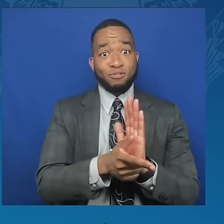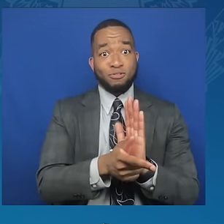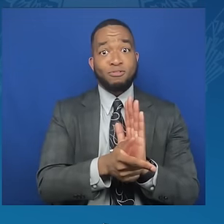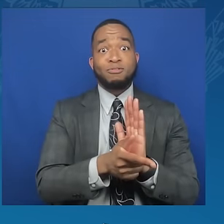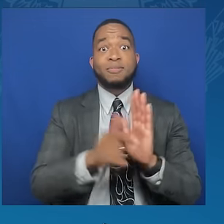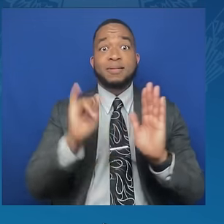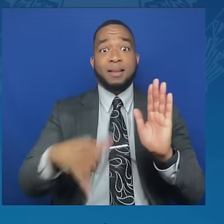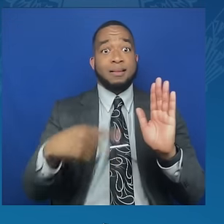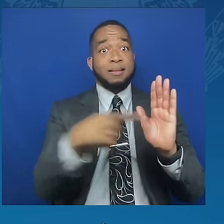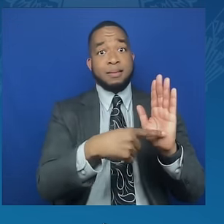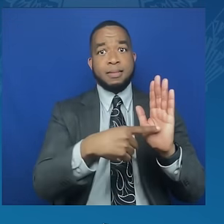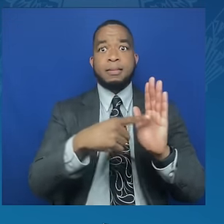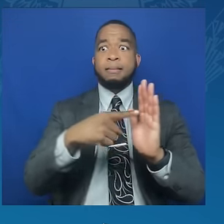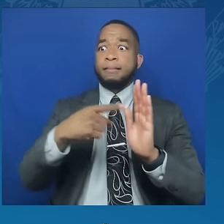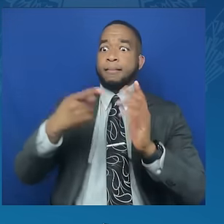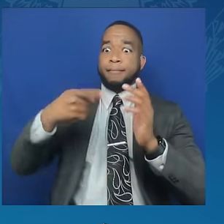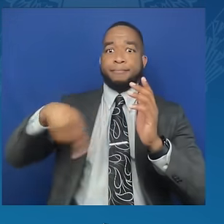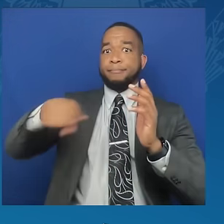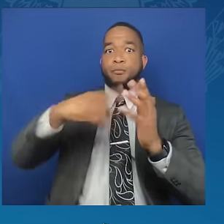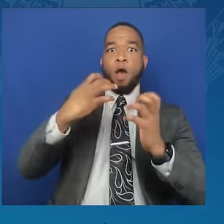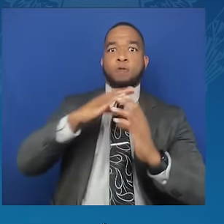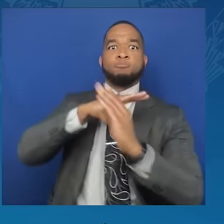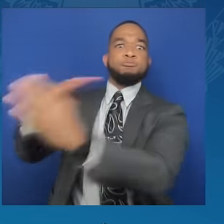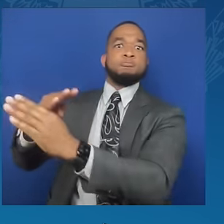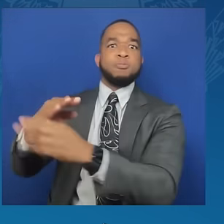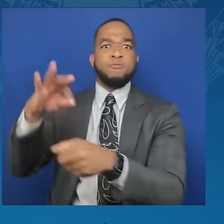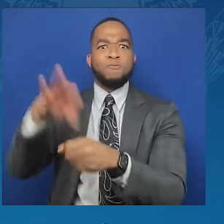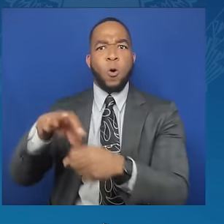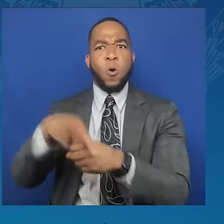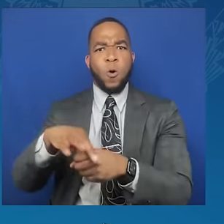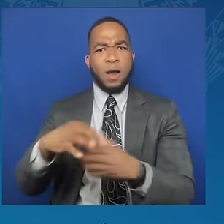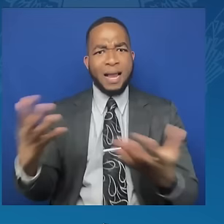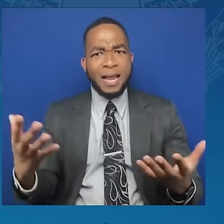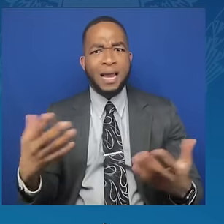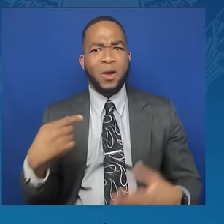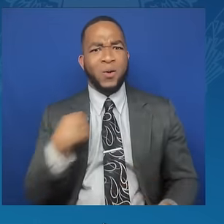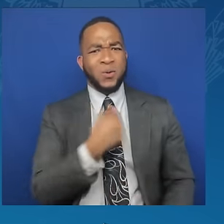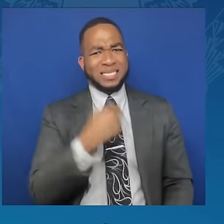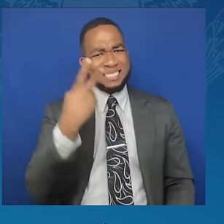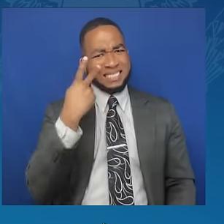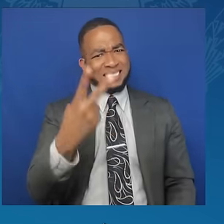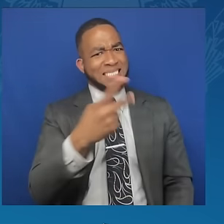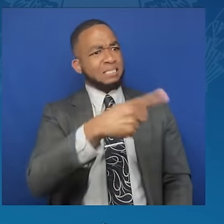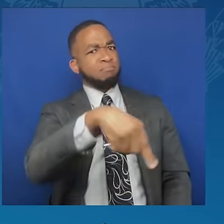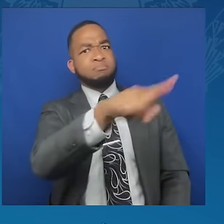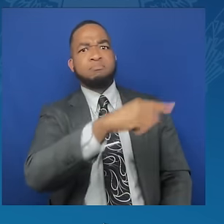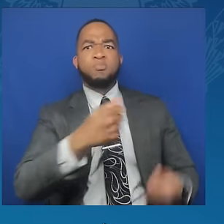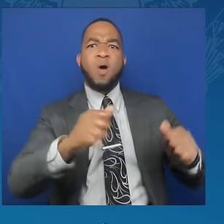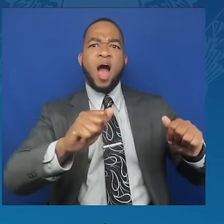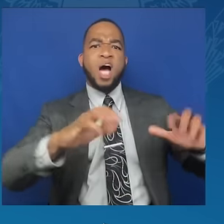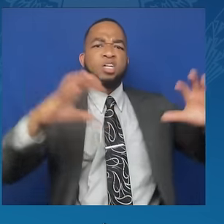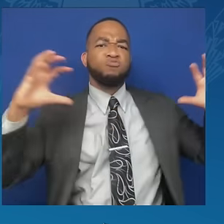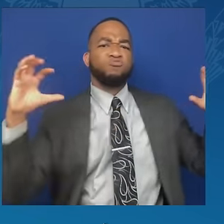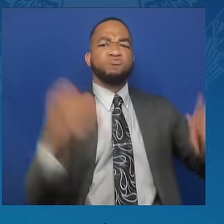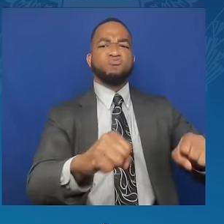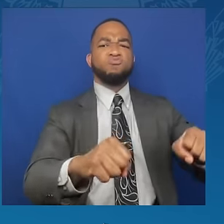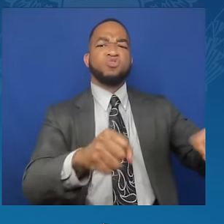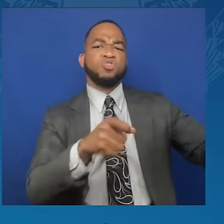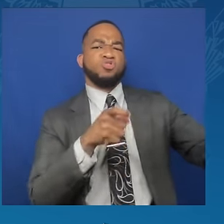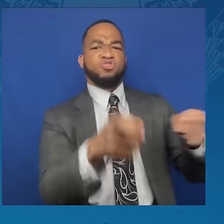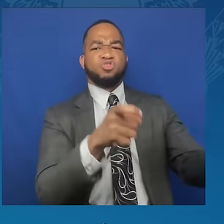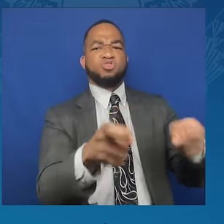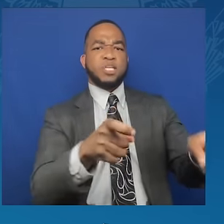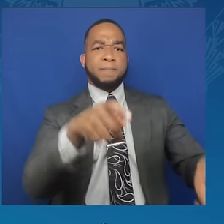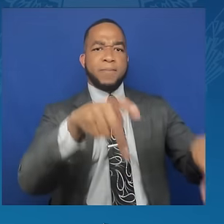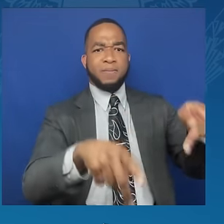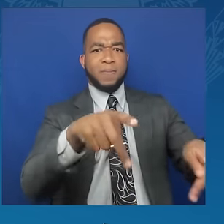strong movement for dictatorship. We see the insurrection continuing in so many